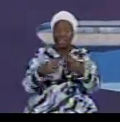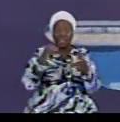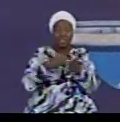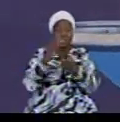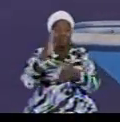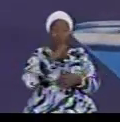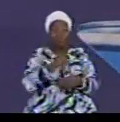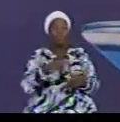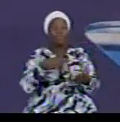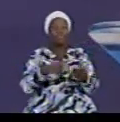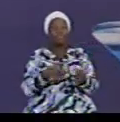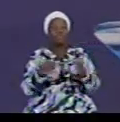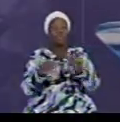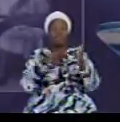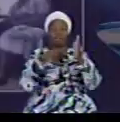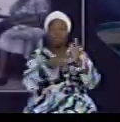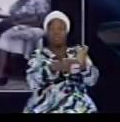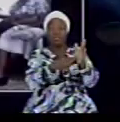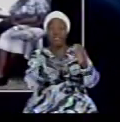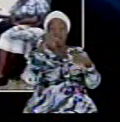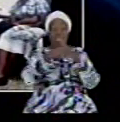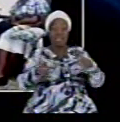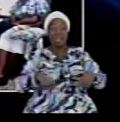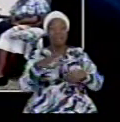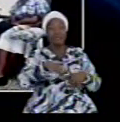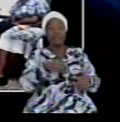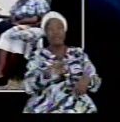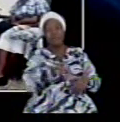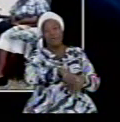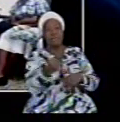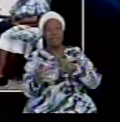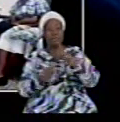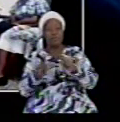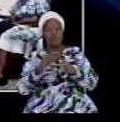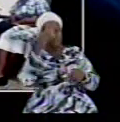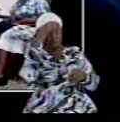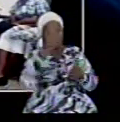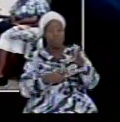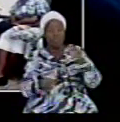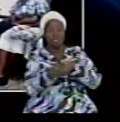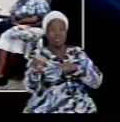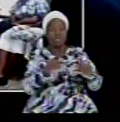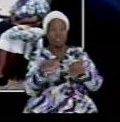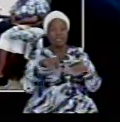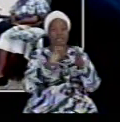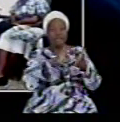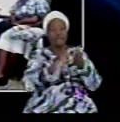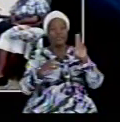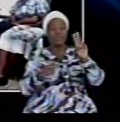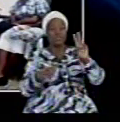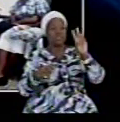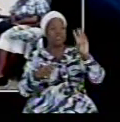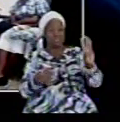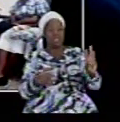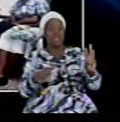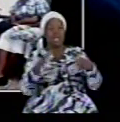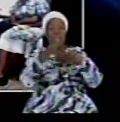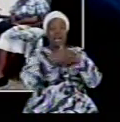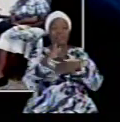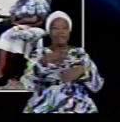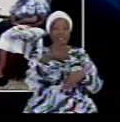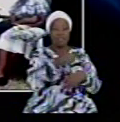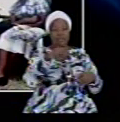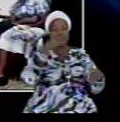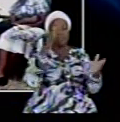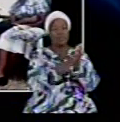be repeated in the lives of other people. But you know what they did in verse 26? After they praised the